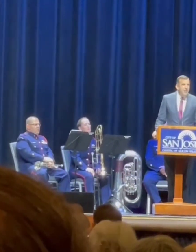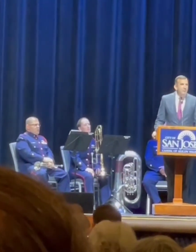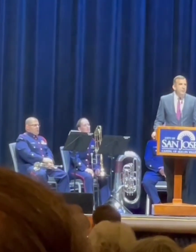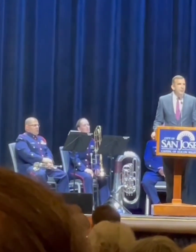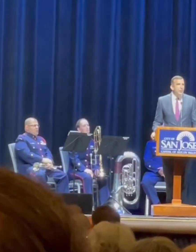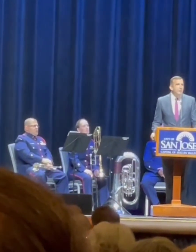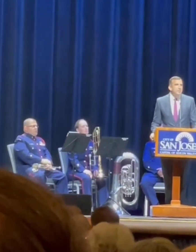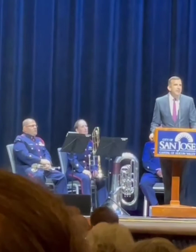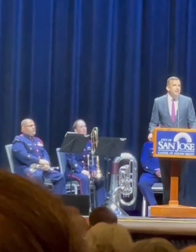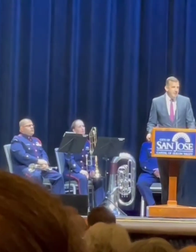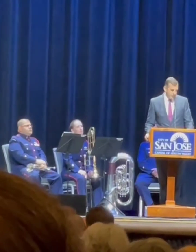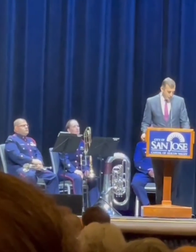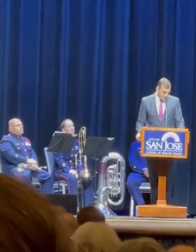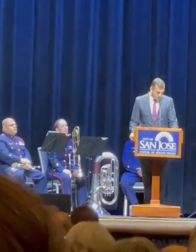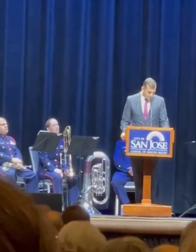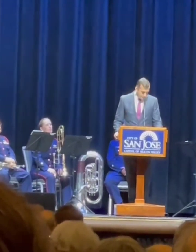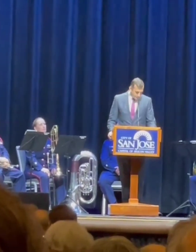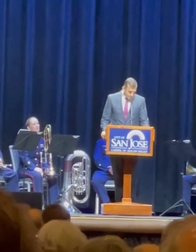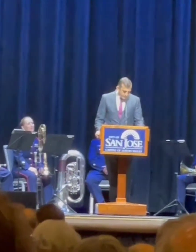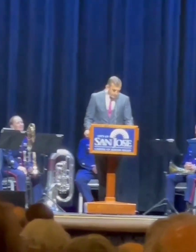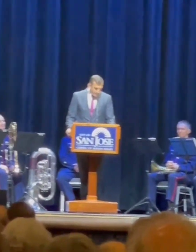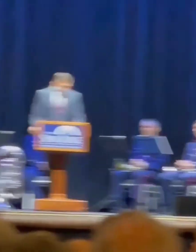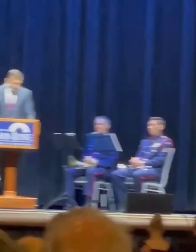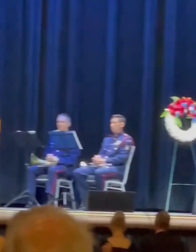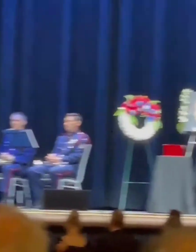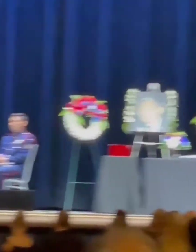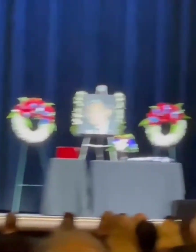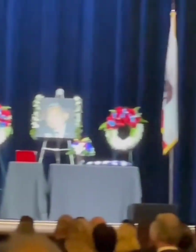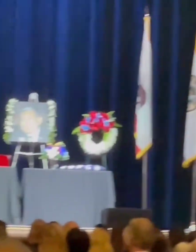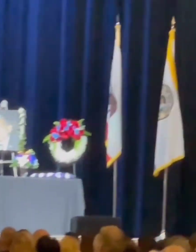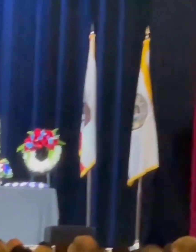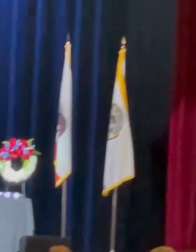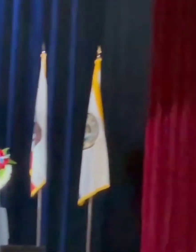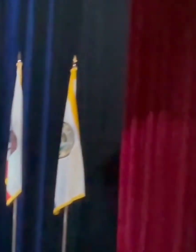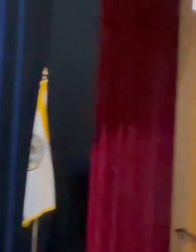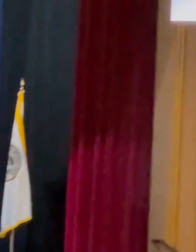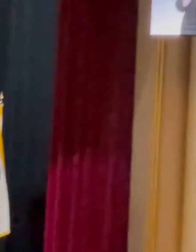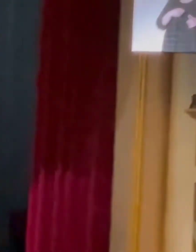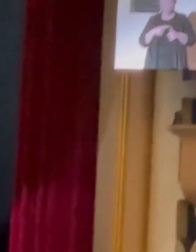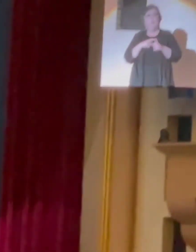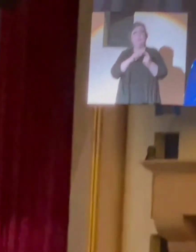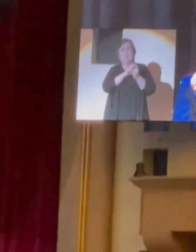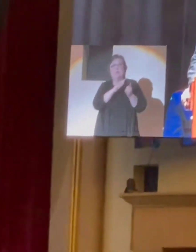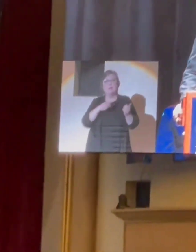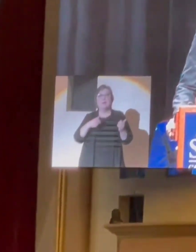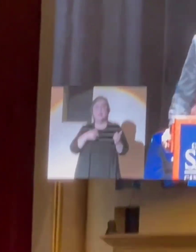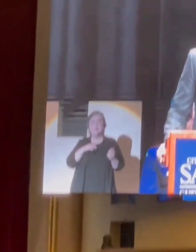I first came to know Norm as an 18-year-old, as an intern in his congressional office in